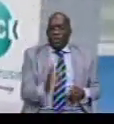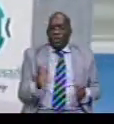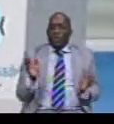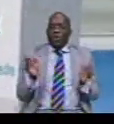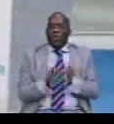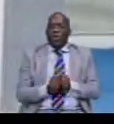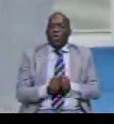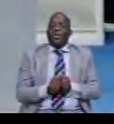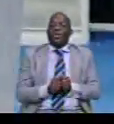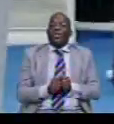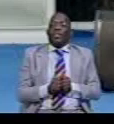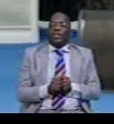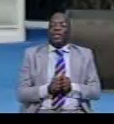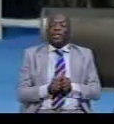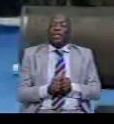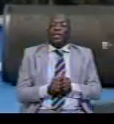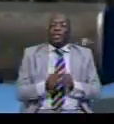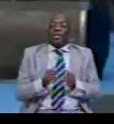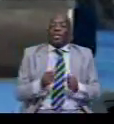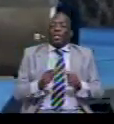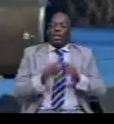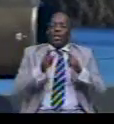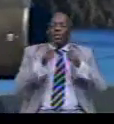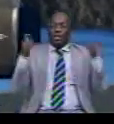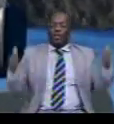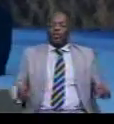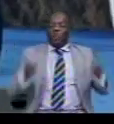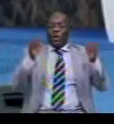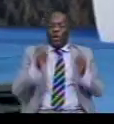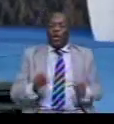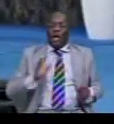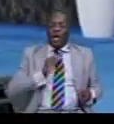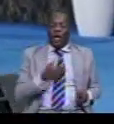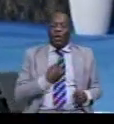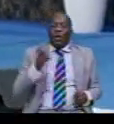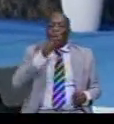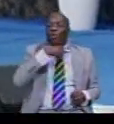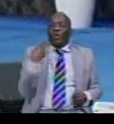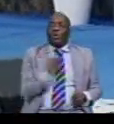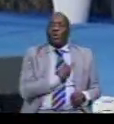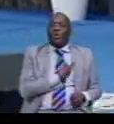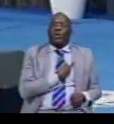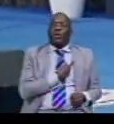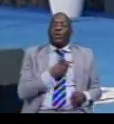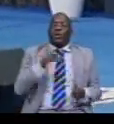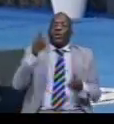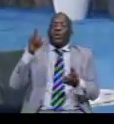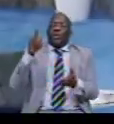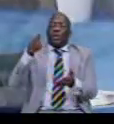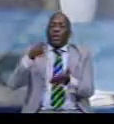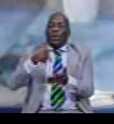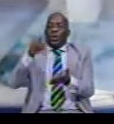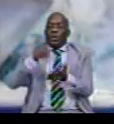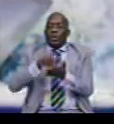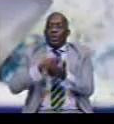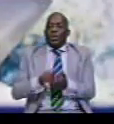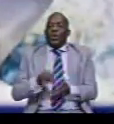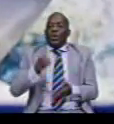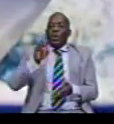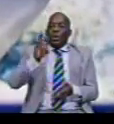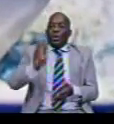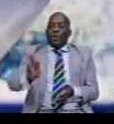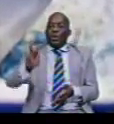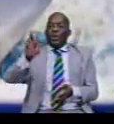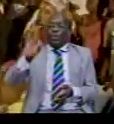passionate prayer power, our pastor, our dearly beloved pastor, Dr. Double Akanmu. You're welcome, sir.